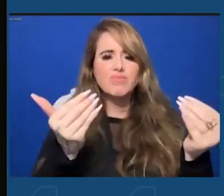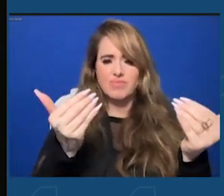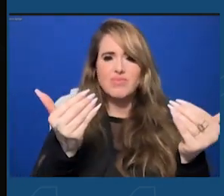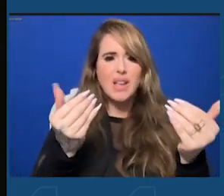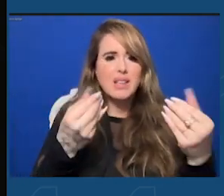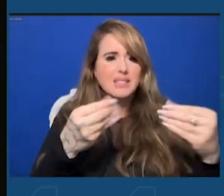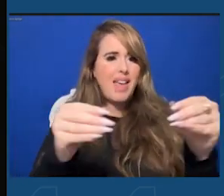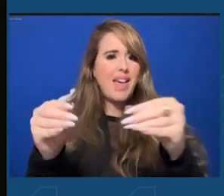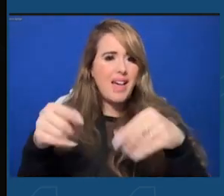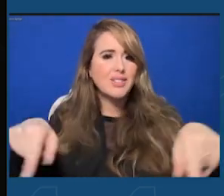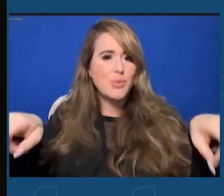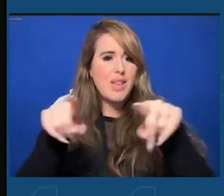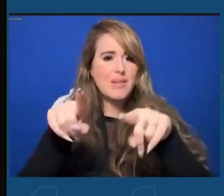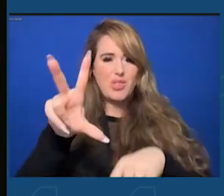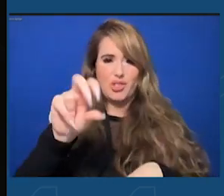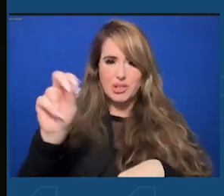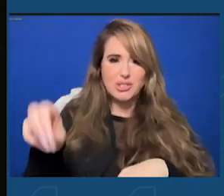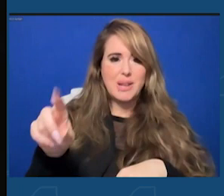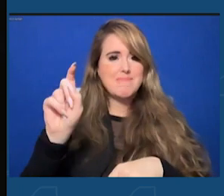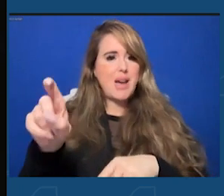that done. We'll get that done for you.